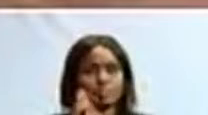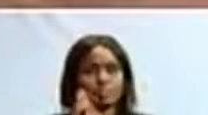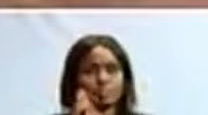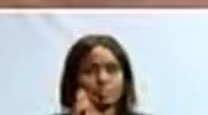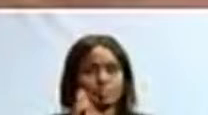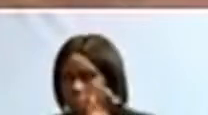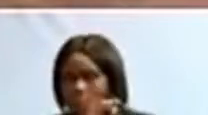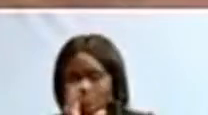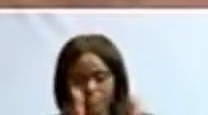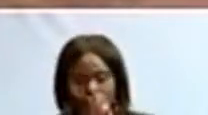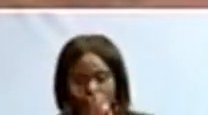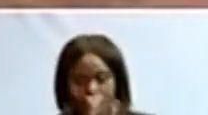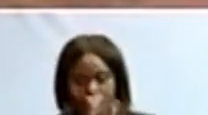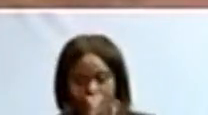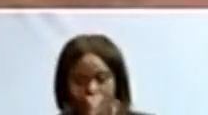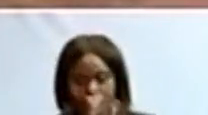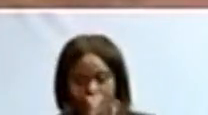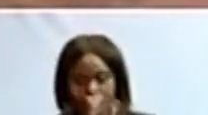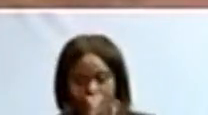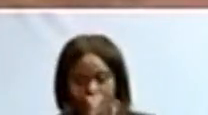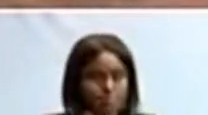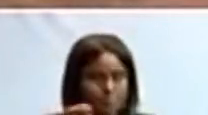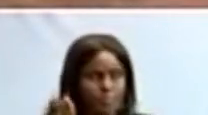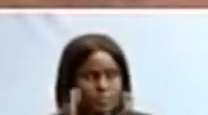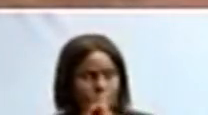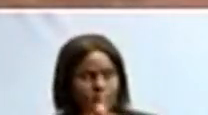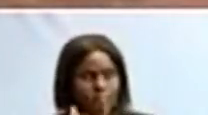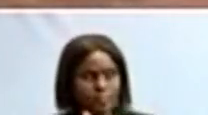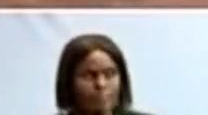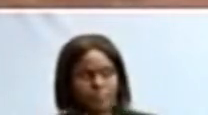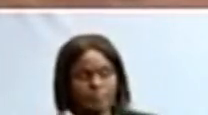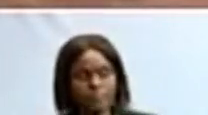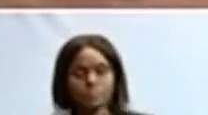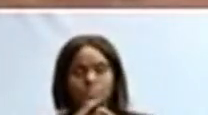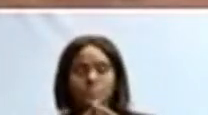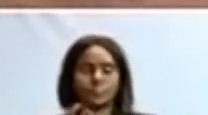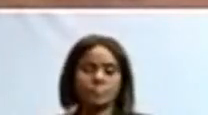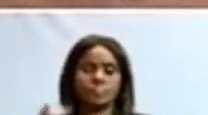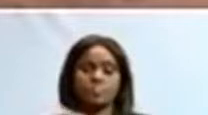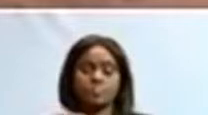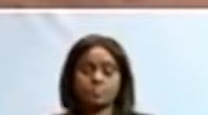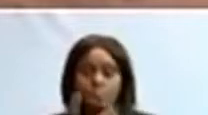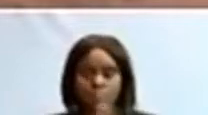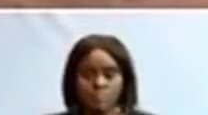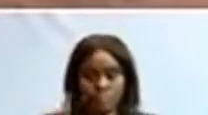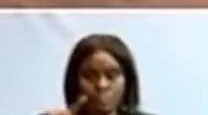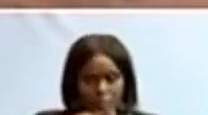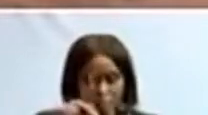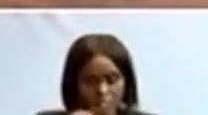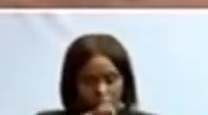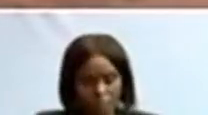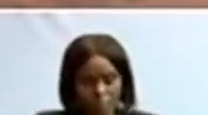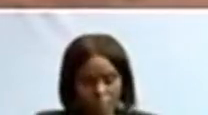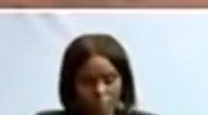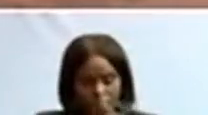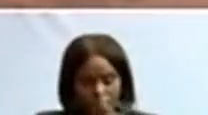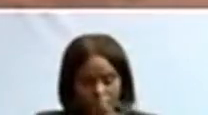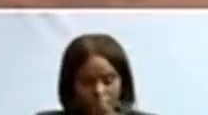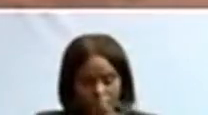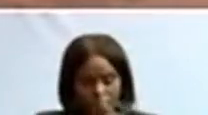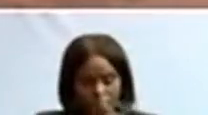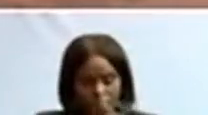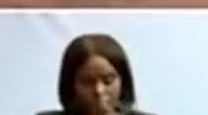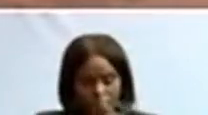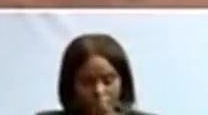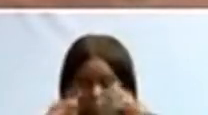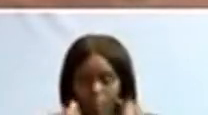CDFC meeting, procurement meetings, etc., are paid based on